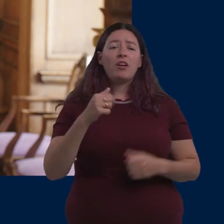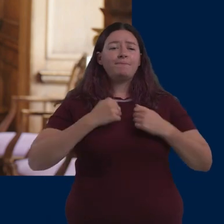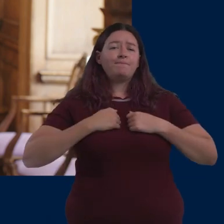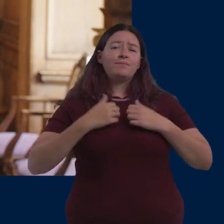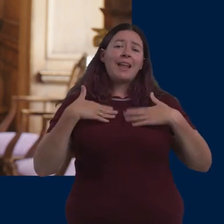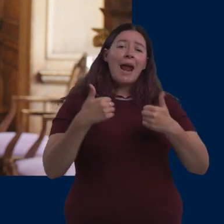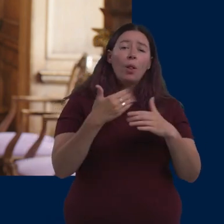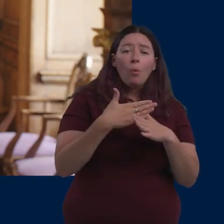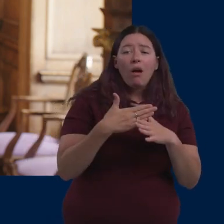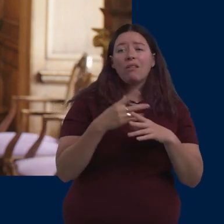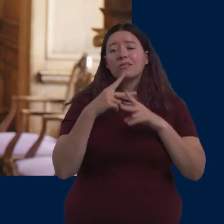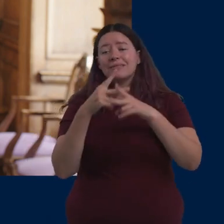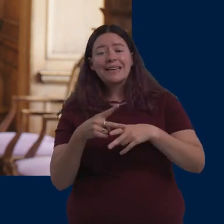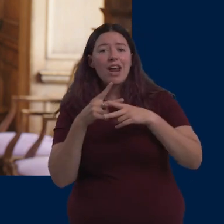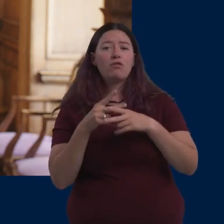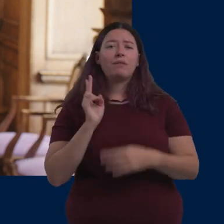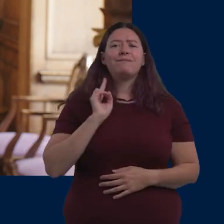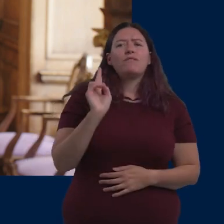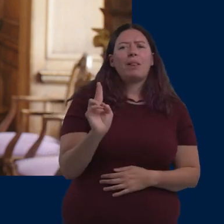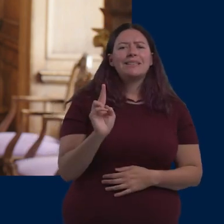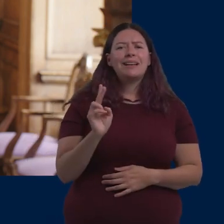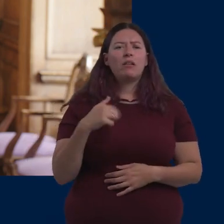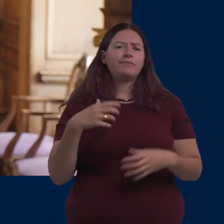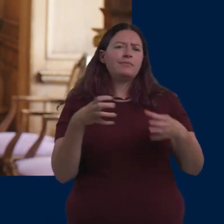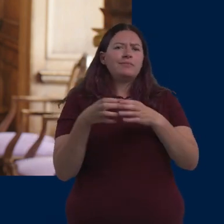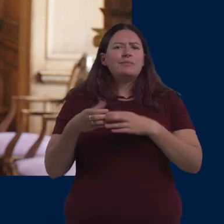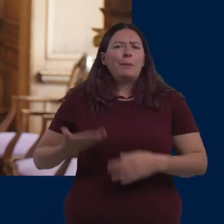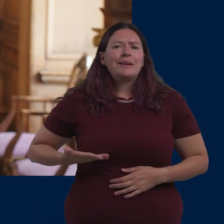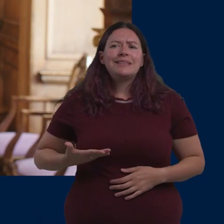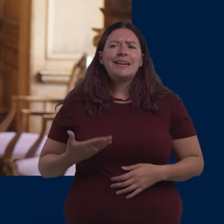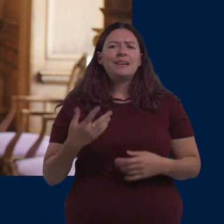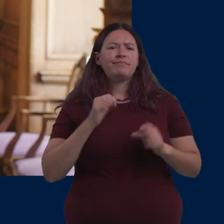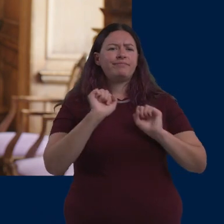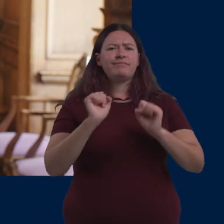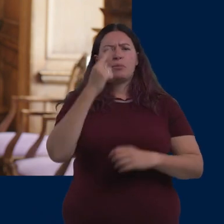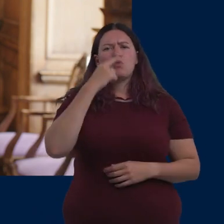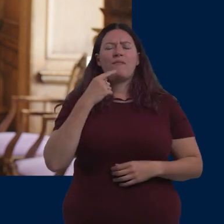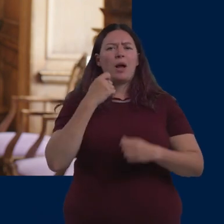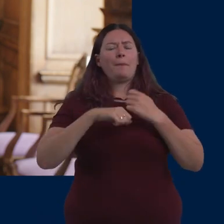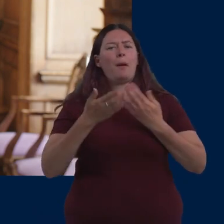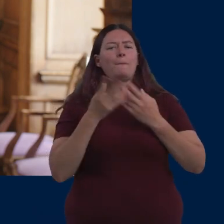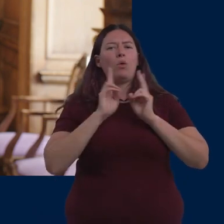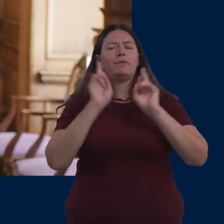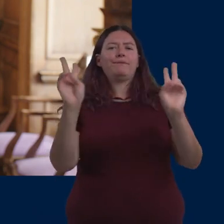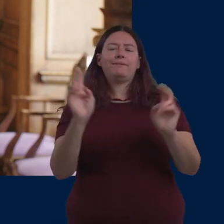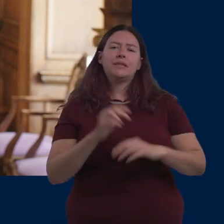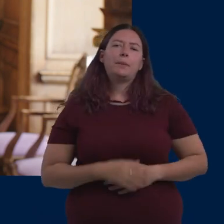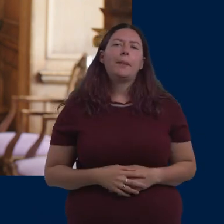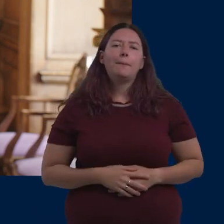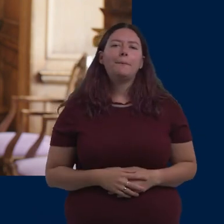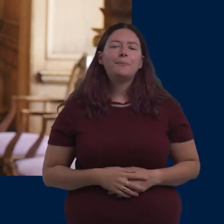the profile of our health workers, our carers, our volunteers, and our enterprises becoming much higher.